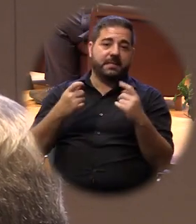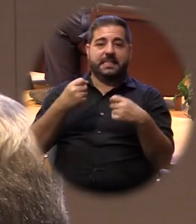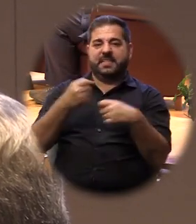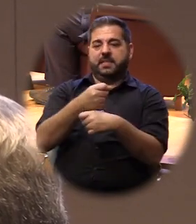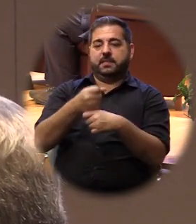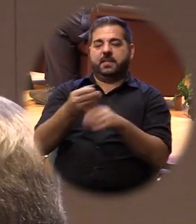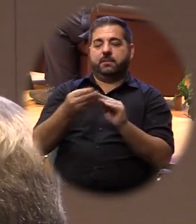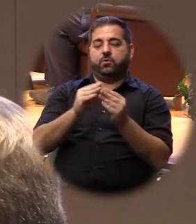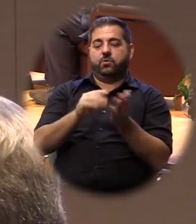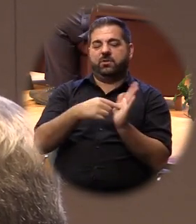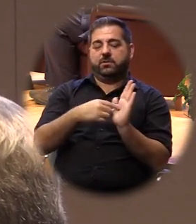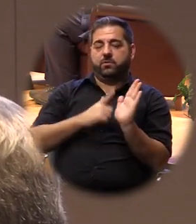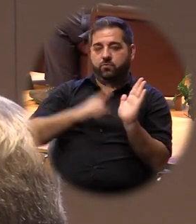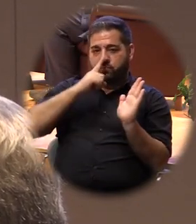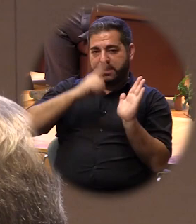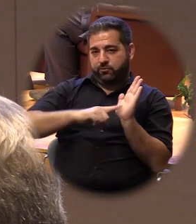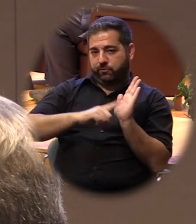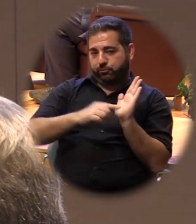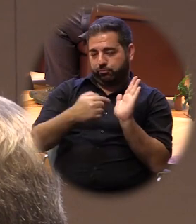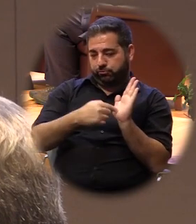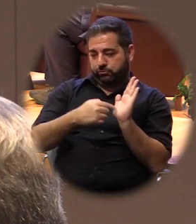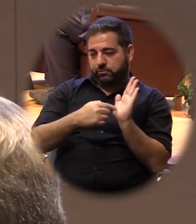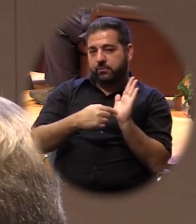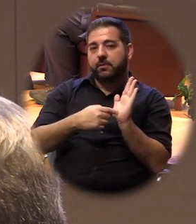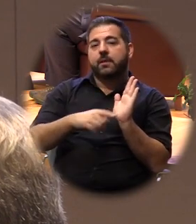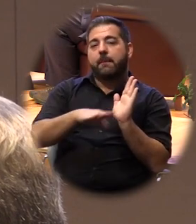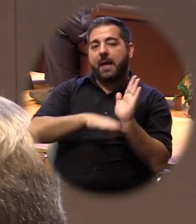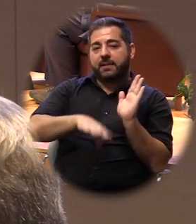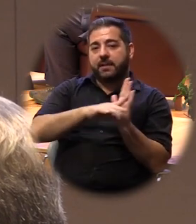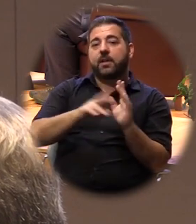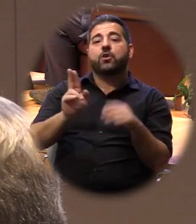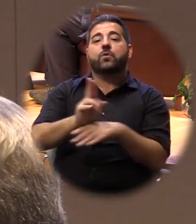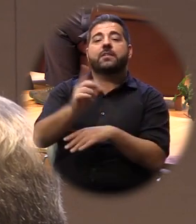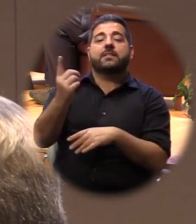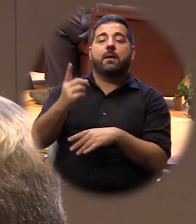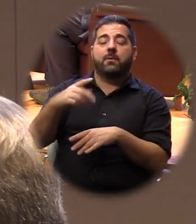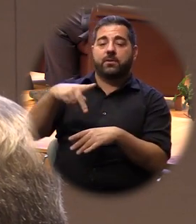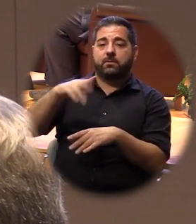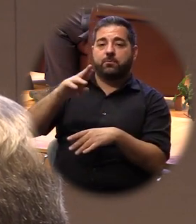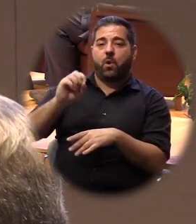from research, that like at a basic level, using someone's